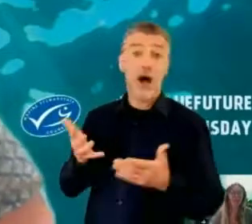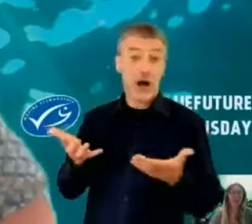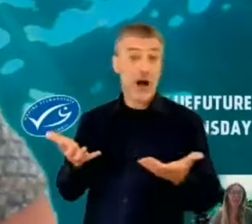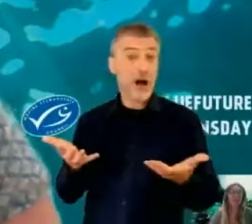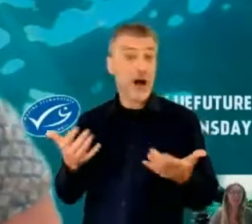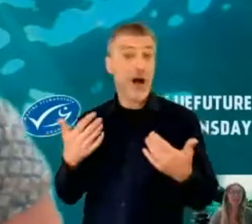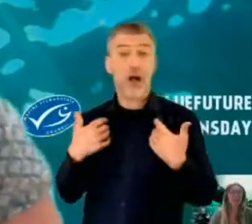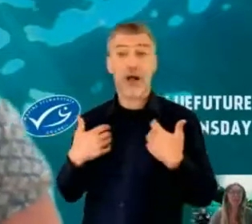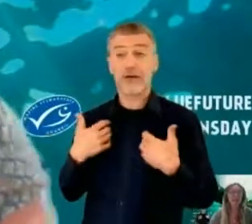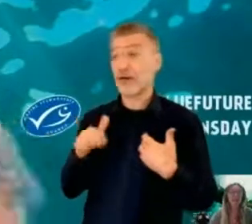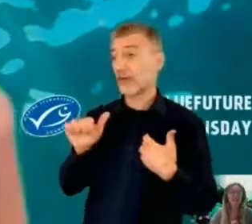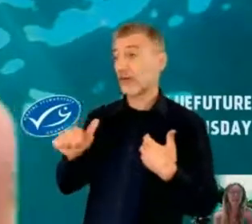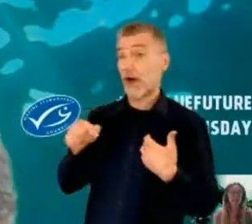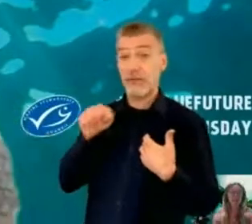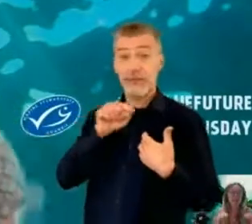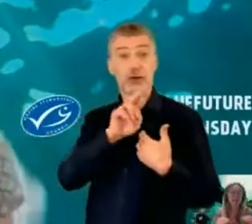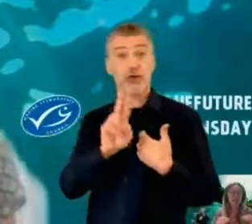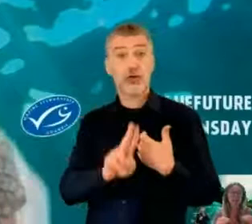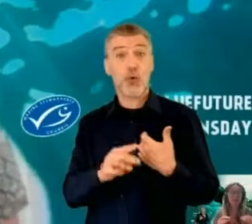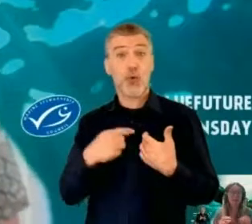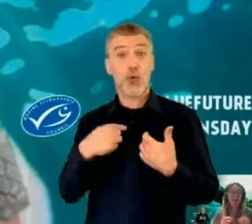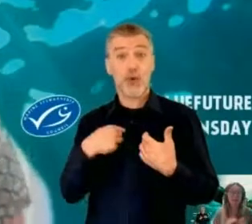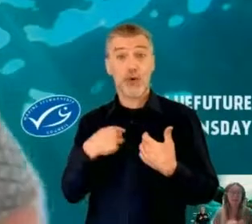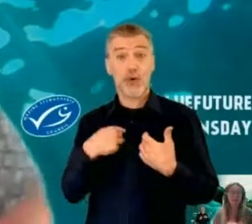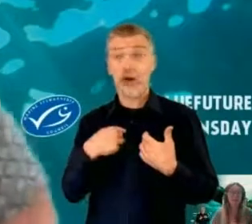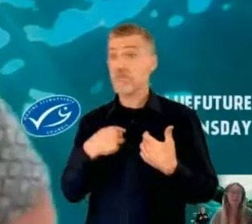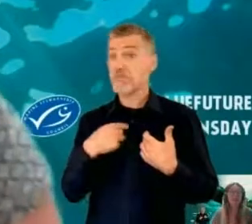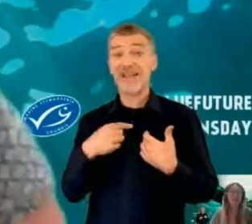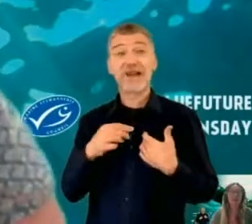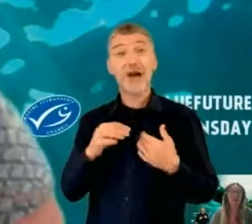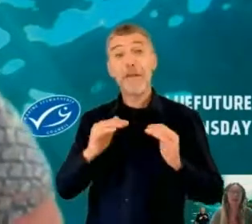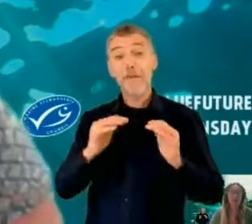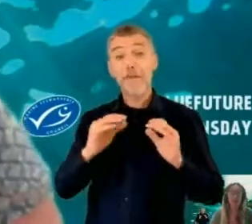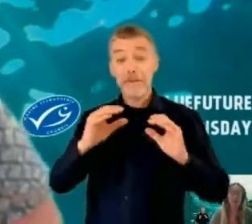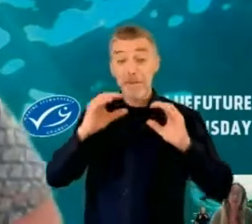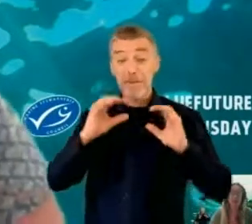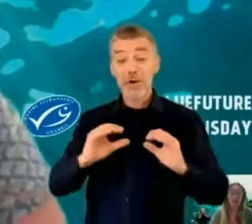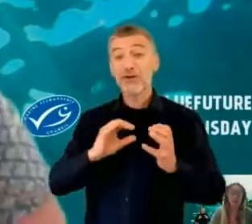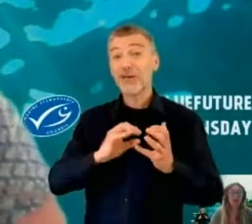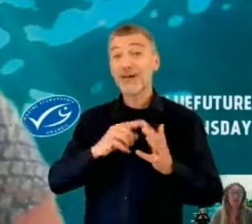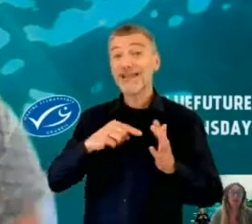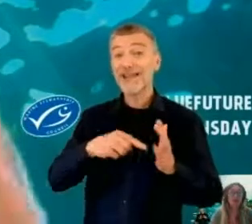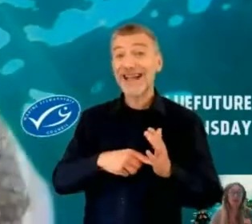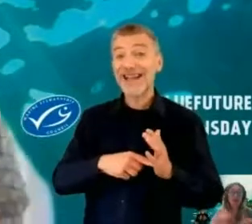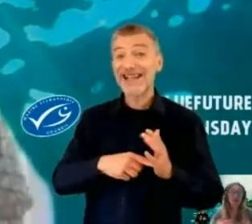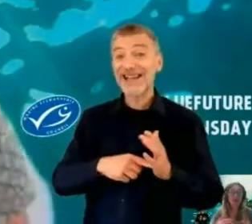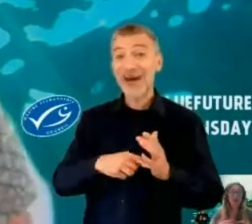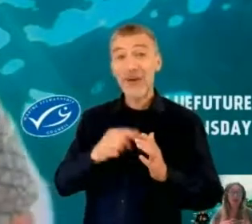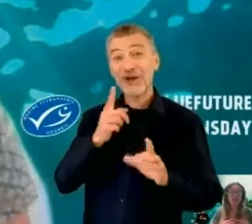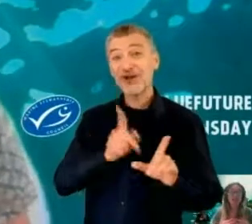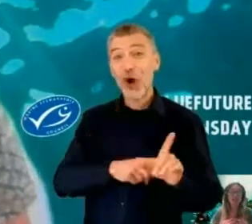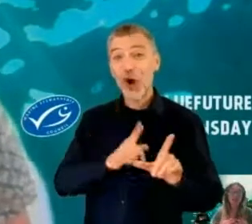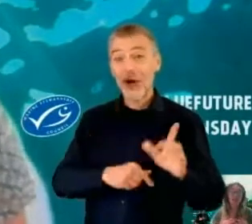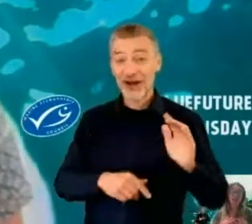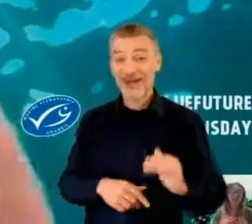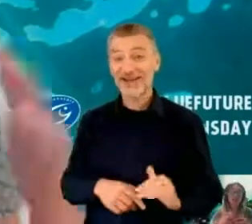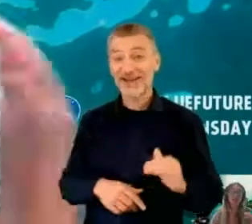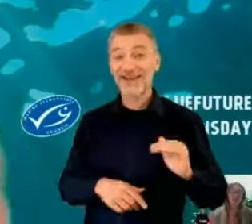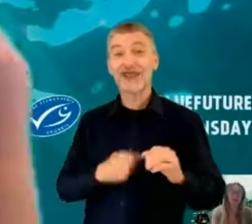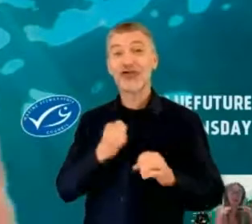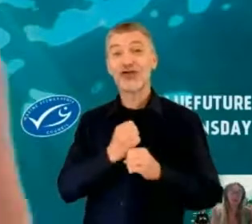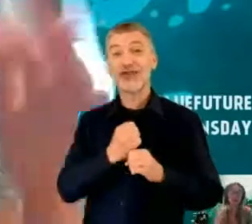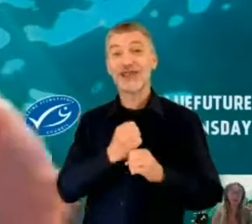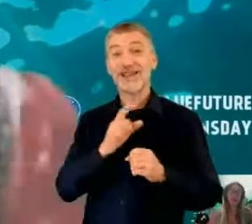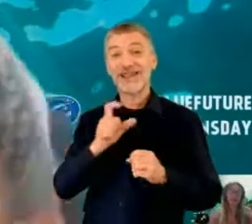I was actually in, you know, the bottom sets for science when I was younger. When I was doing GCSE, I was on